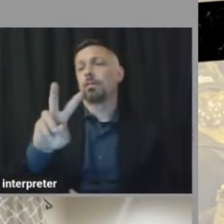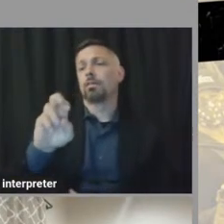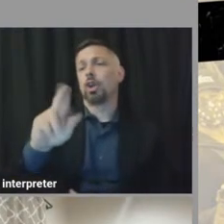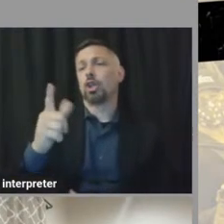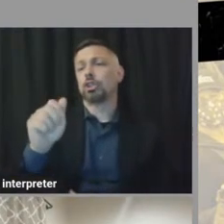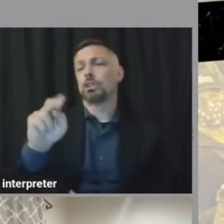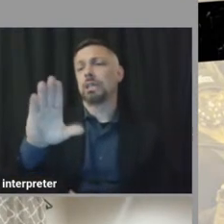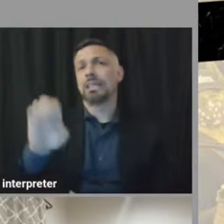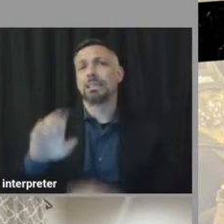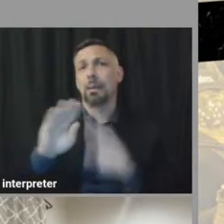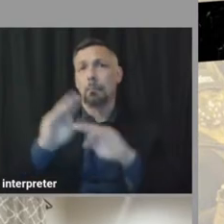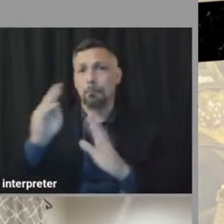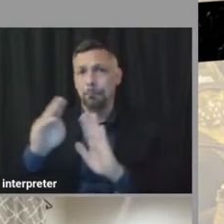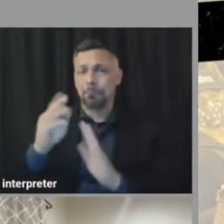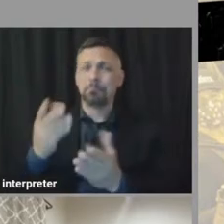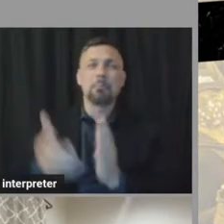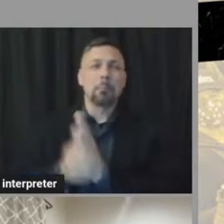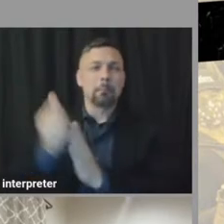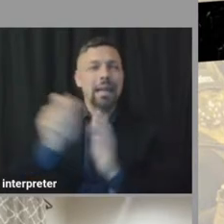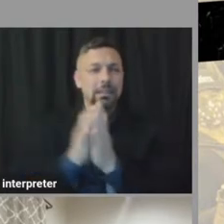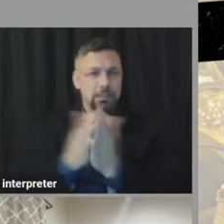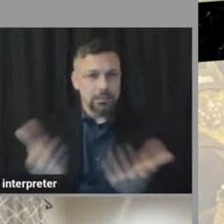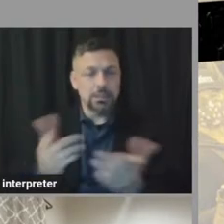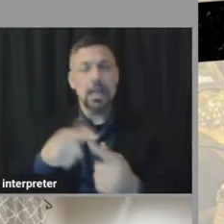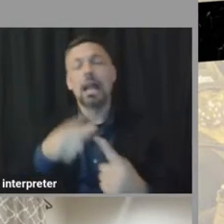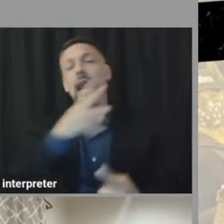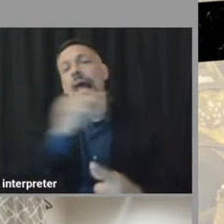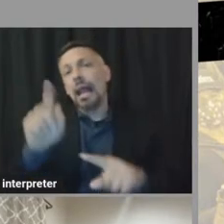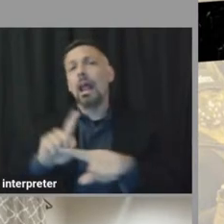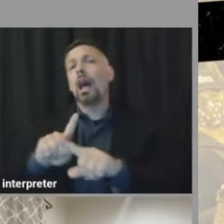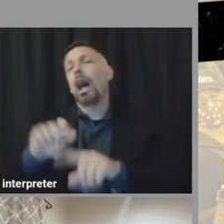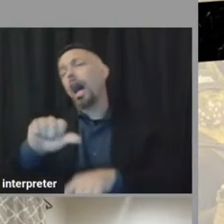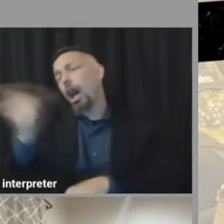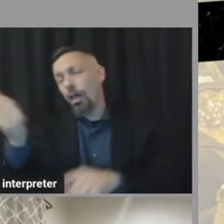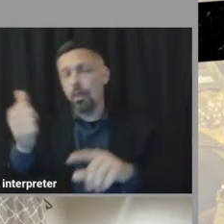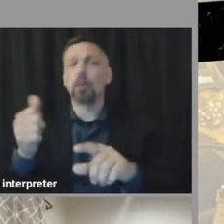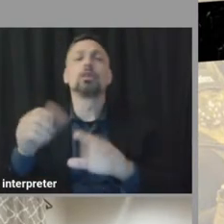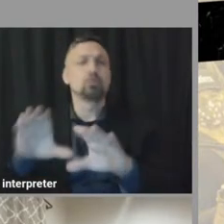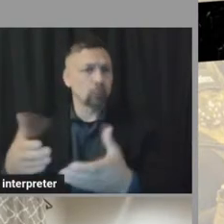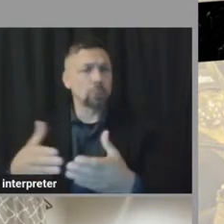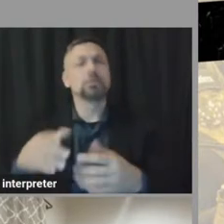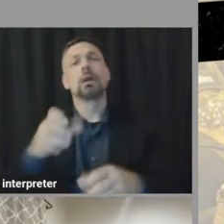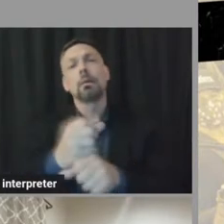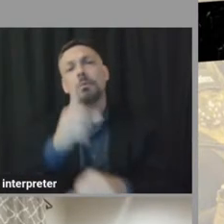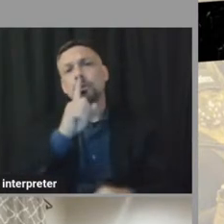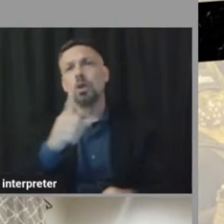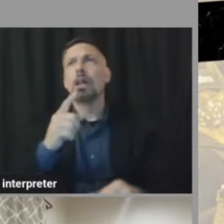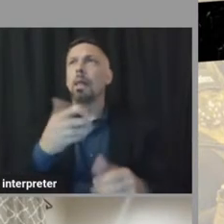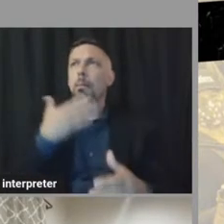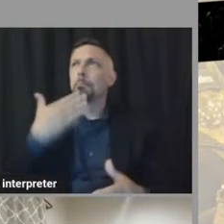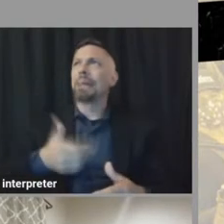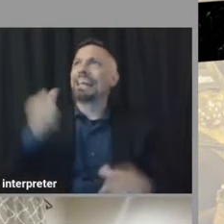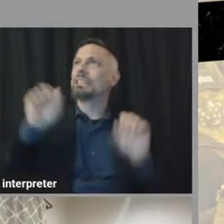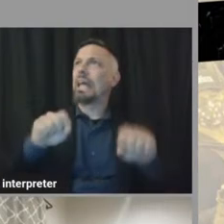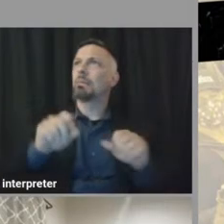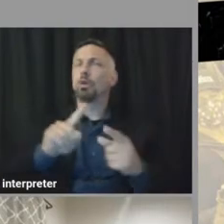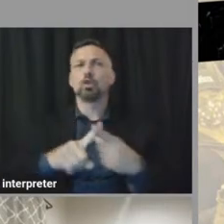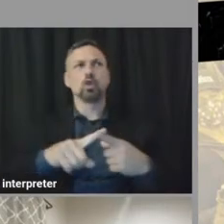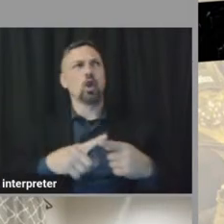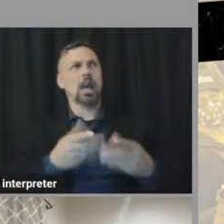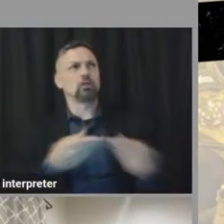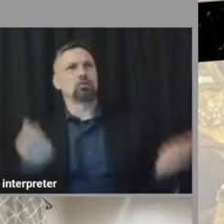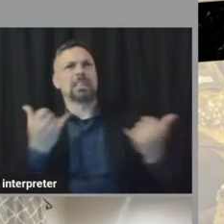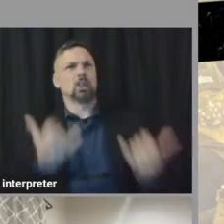social movement organizations to implement the strategy, which we believe is the best able to address the current moment and the